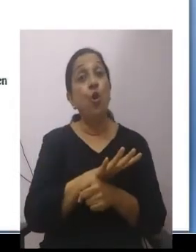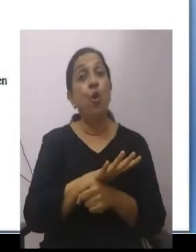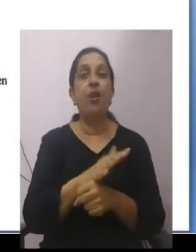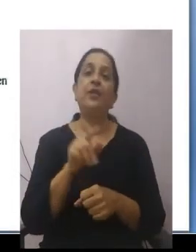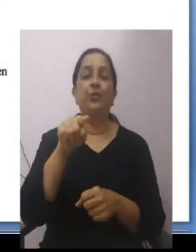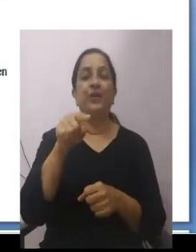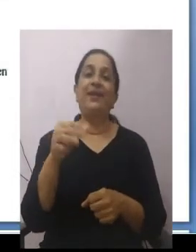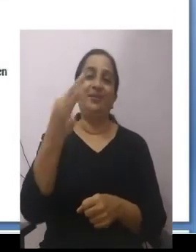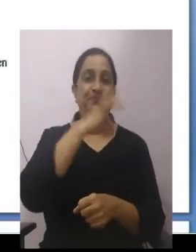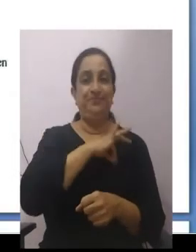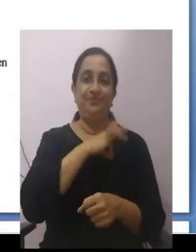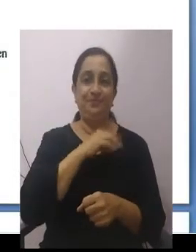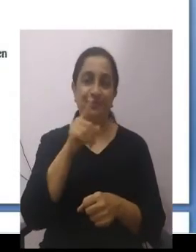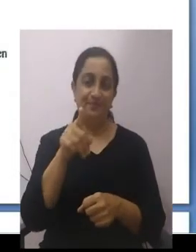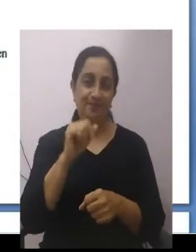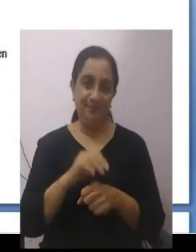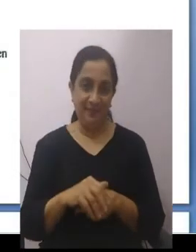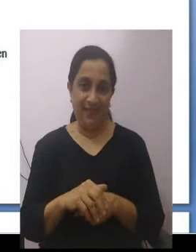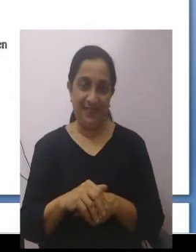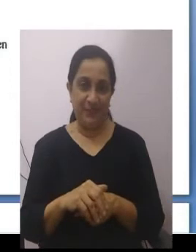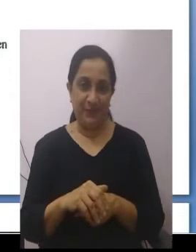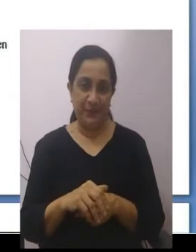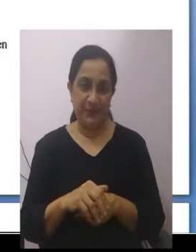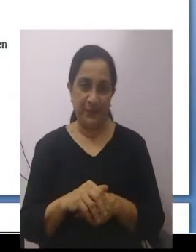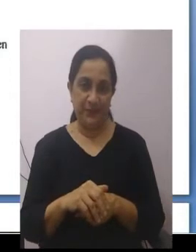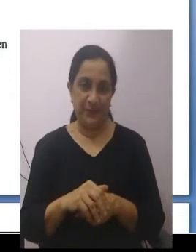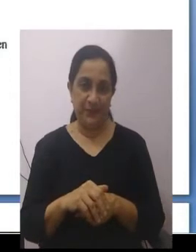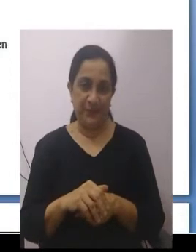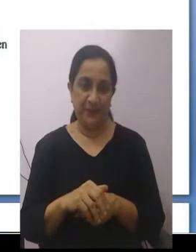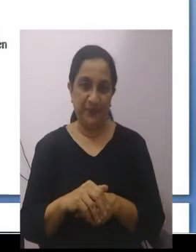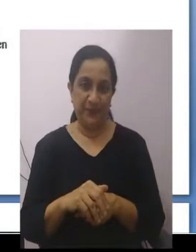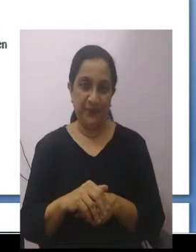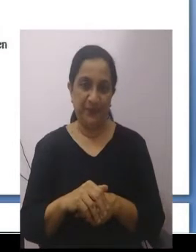marks in these 1 mark questions.